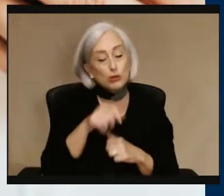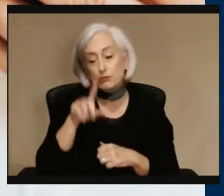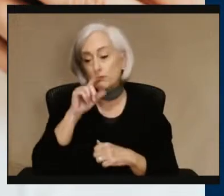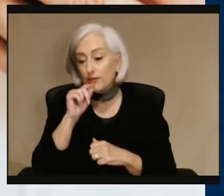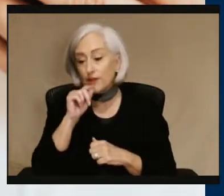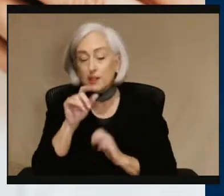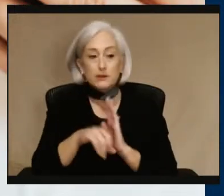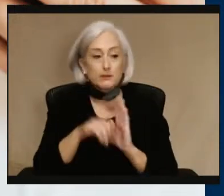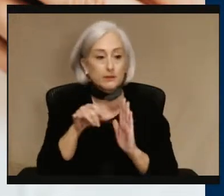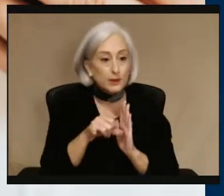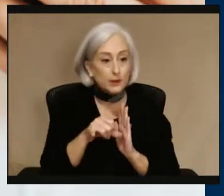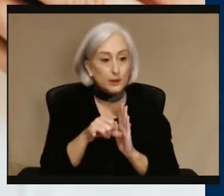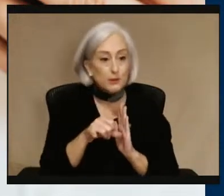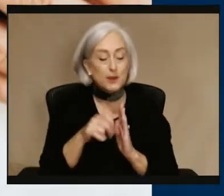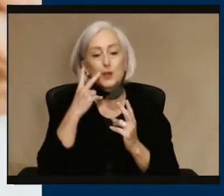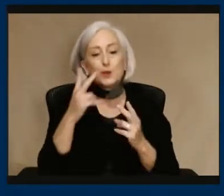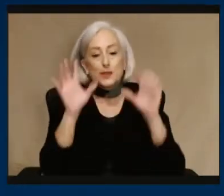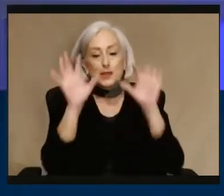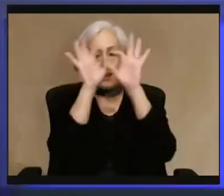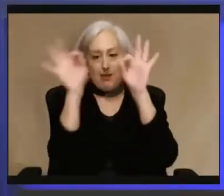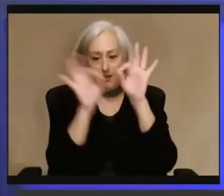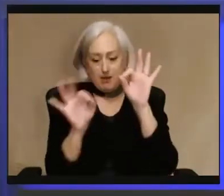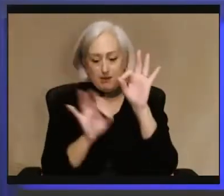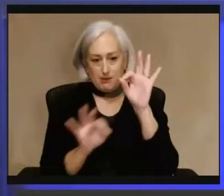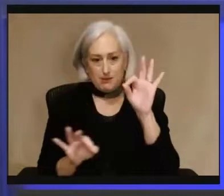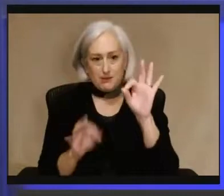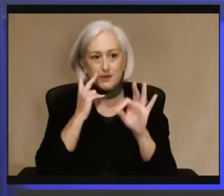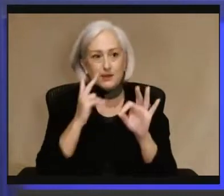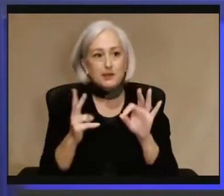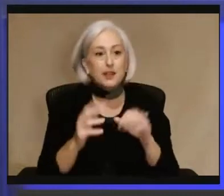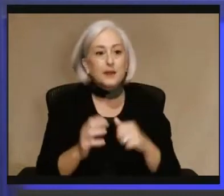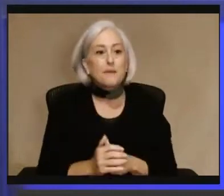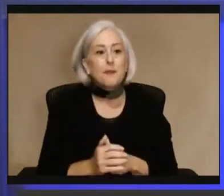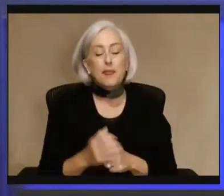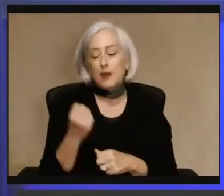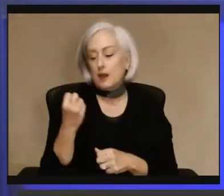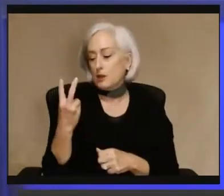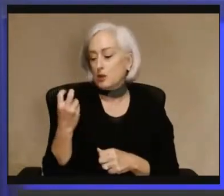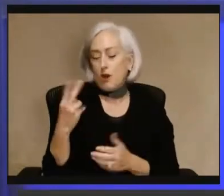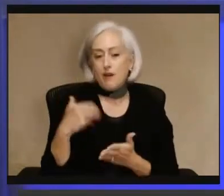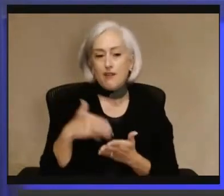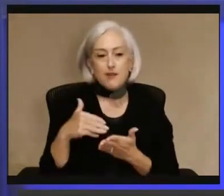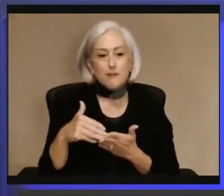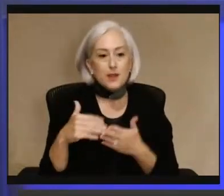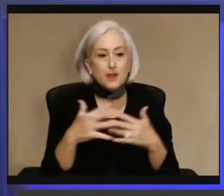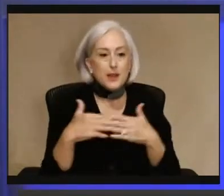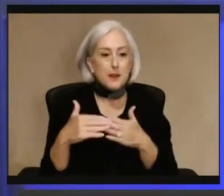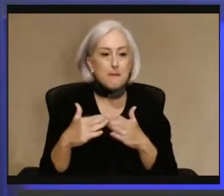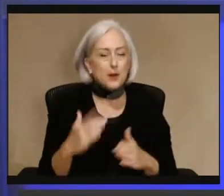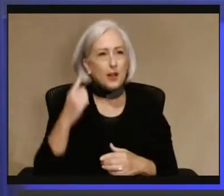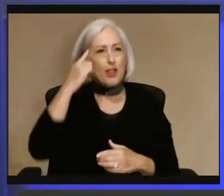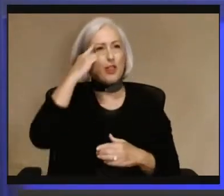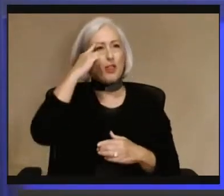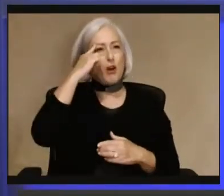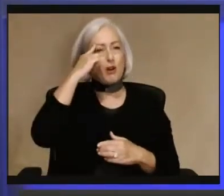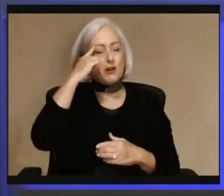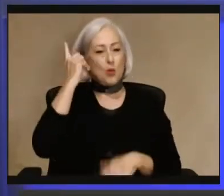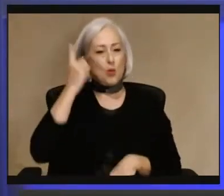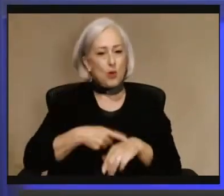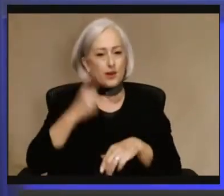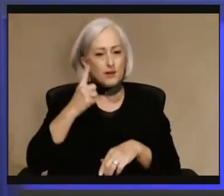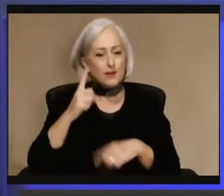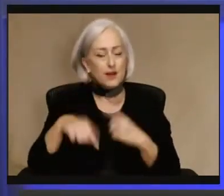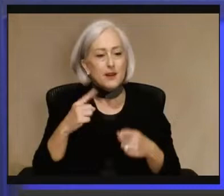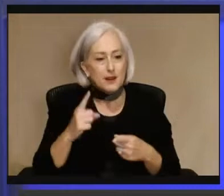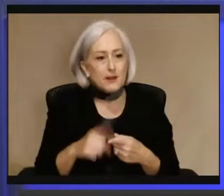screen. According to the CDC, more than 12 million Americans have at least thought about suicide. It's estimated 1 in 10